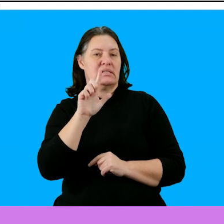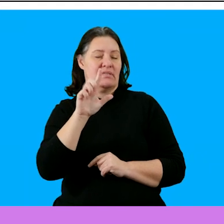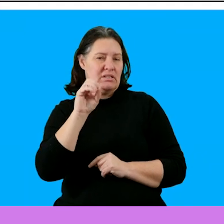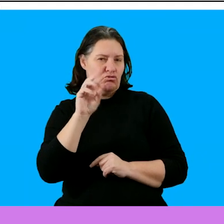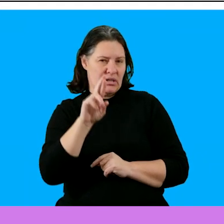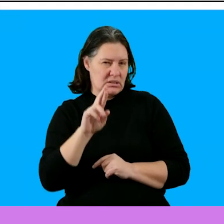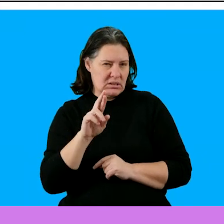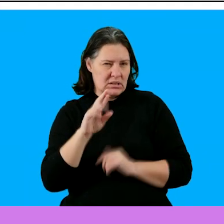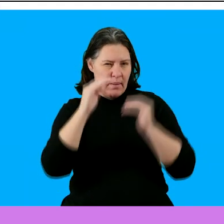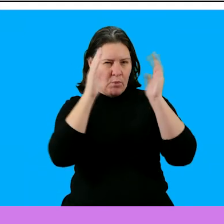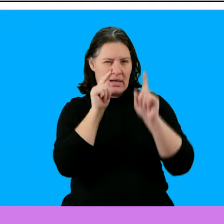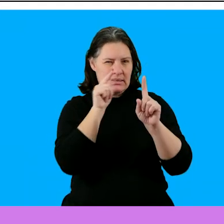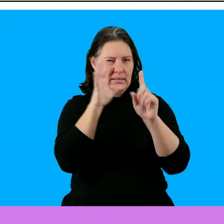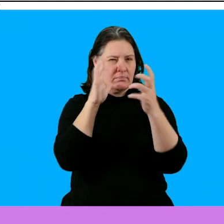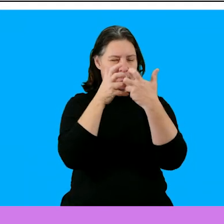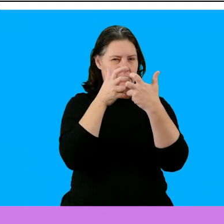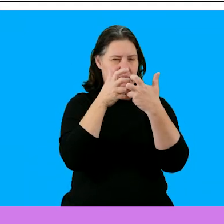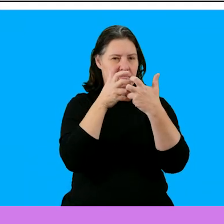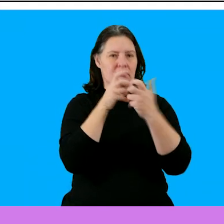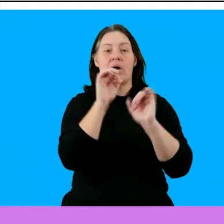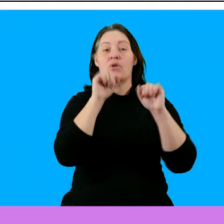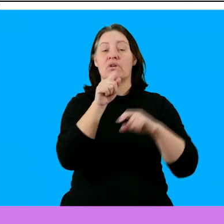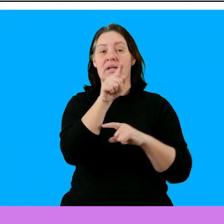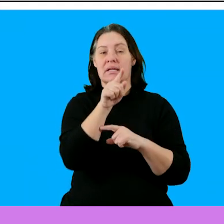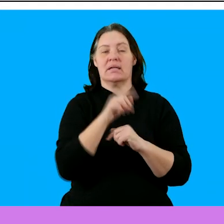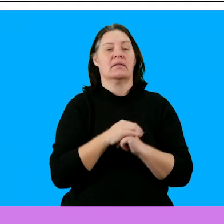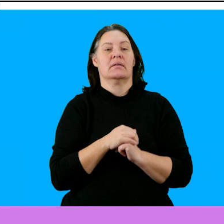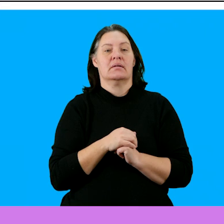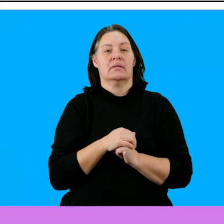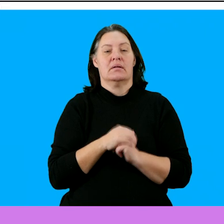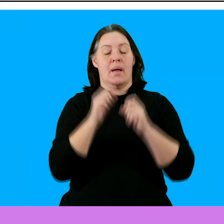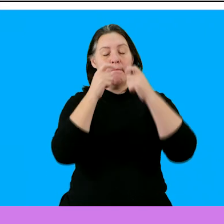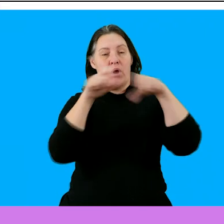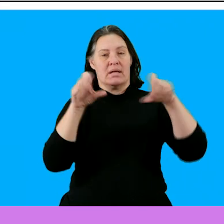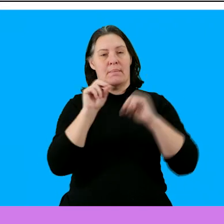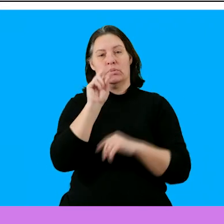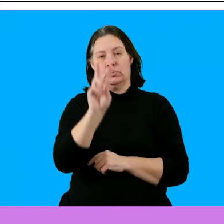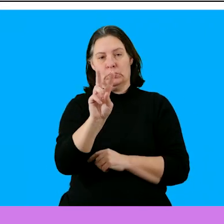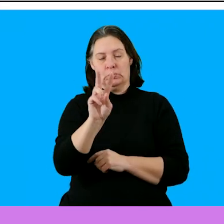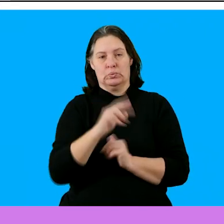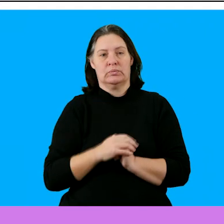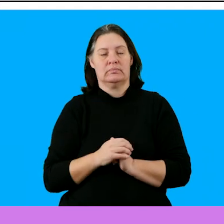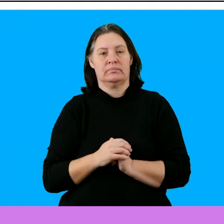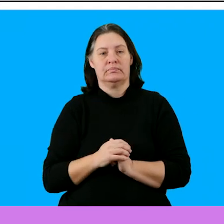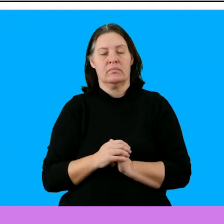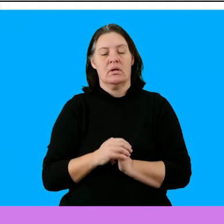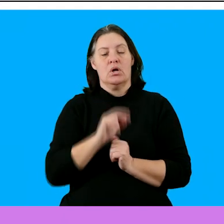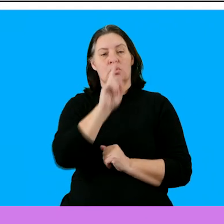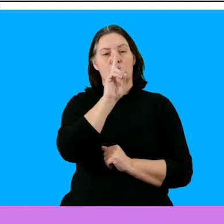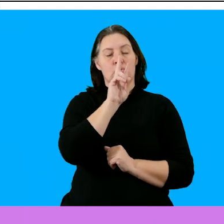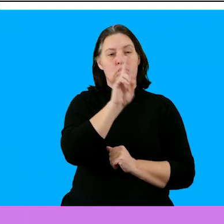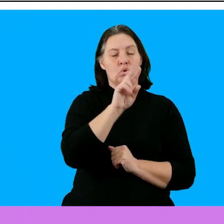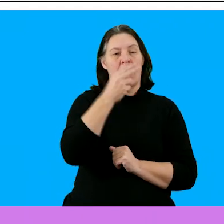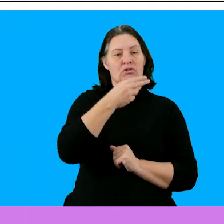210,570 rand? Okay, so I'm sure you'll agree that will be in bracket number 2. All right,